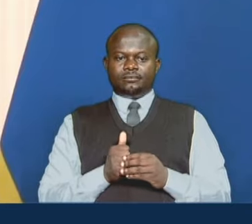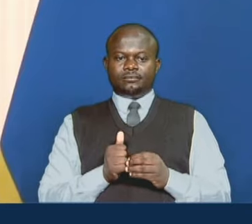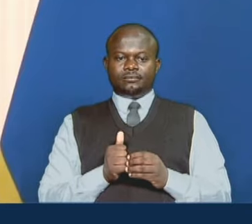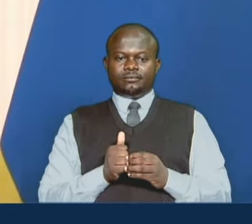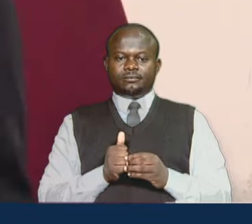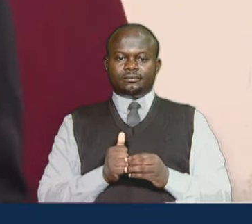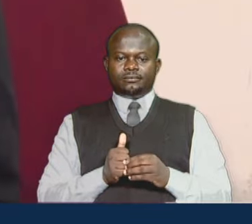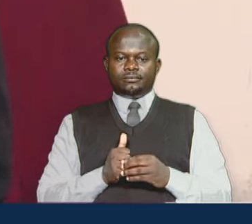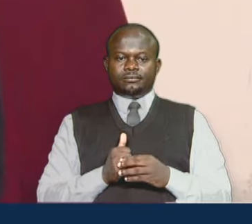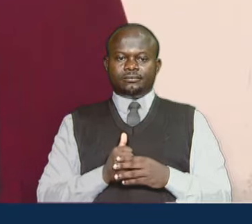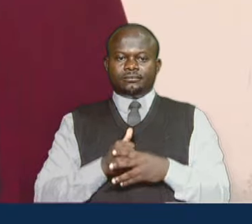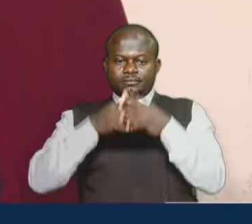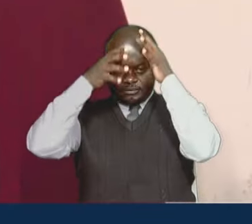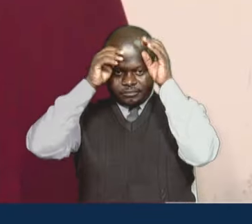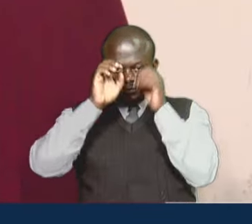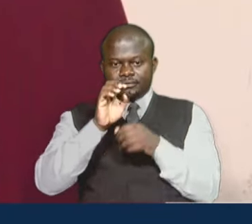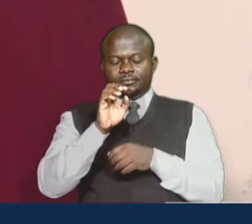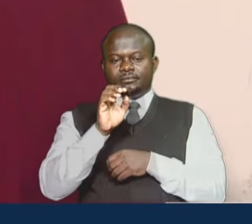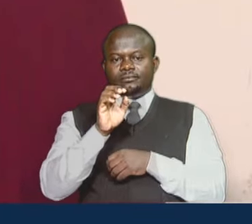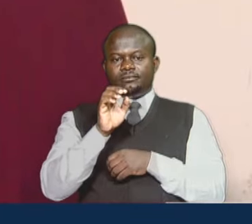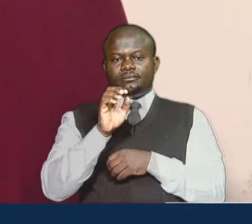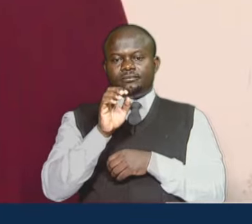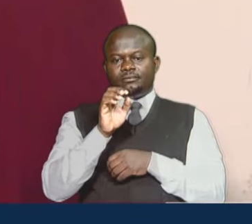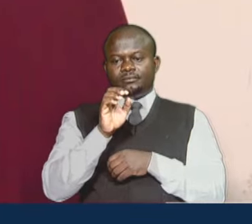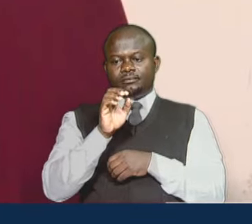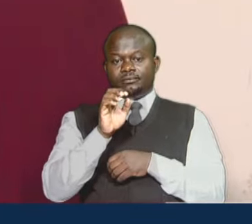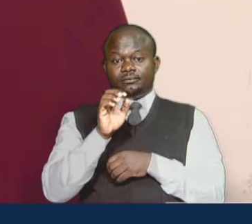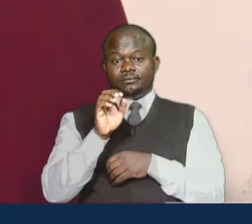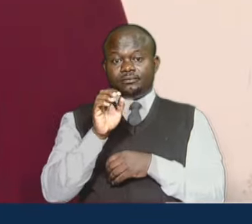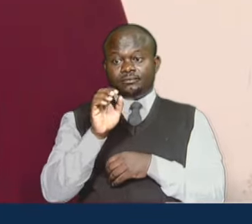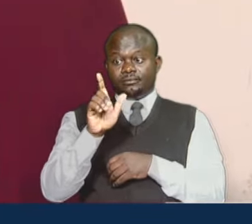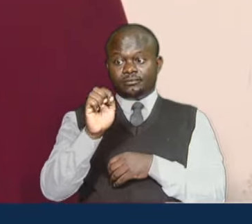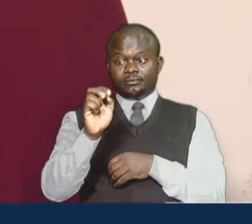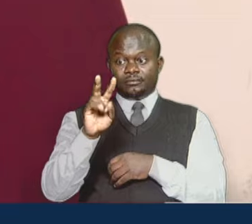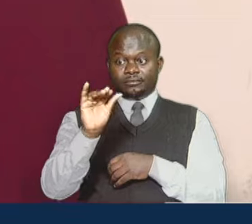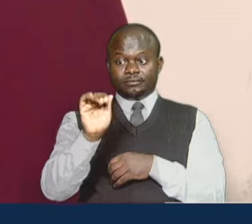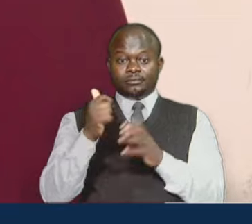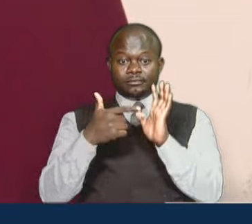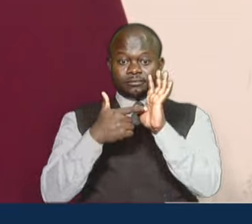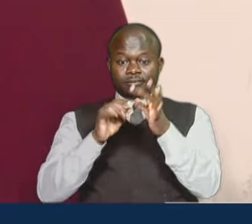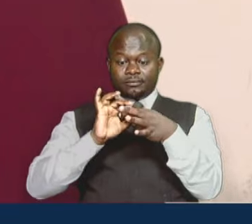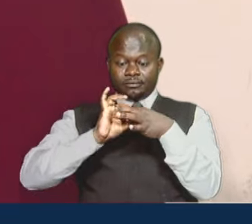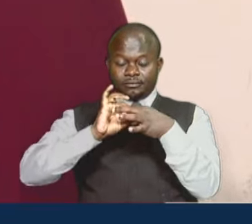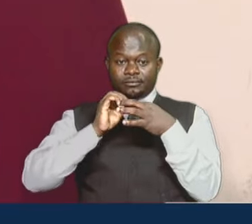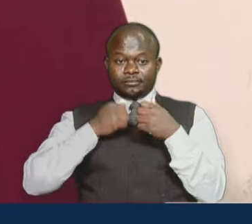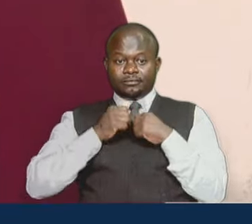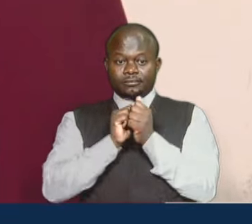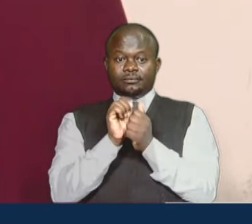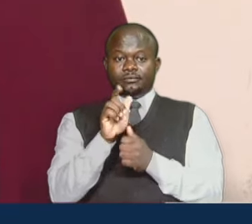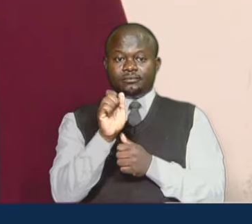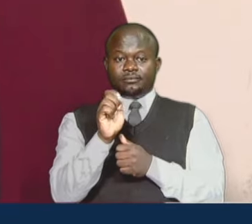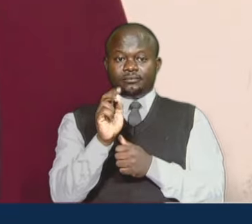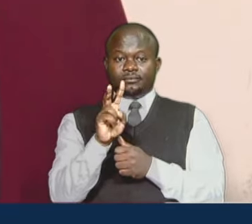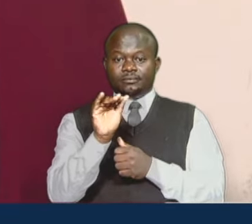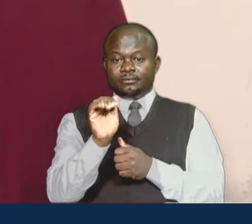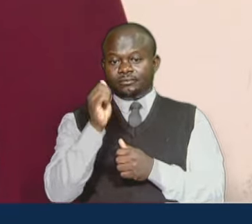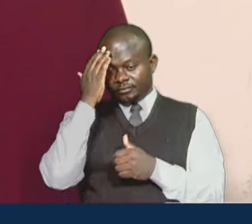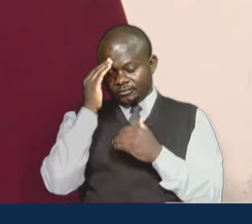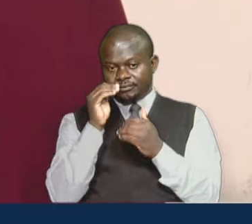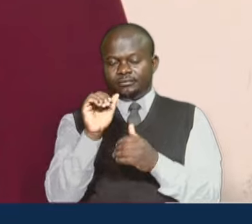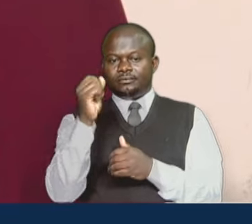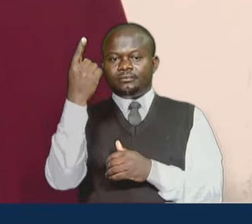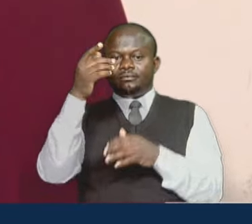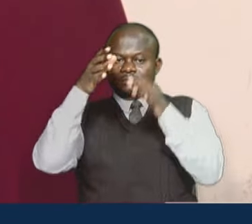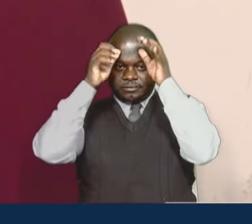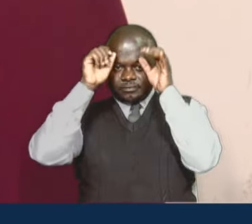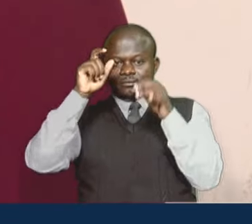agriculture. Perezida Edgar Rinkevich we yavuze ko uru ruzinduko rwashimangiye umubano w'u Rwanda na Latvia, cyane ko ni narwo ruzinduko rwa mbere